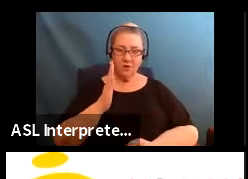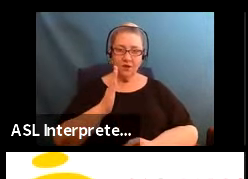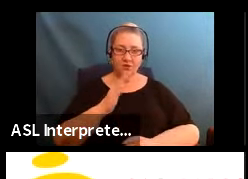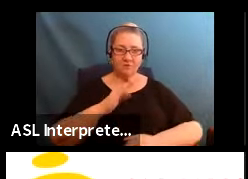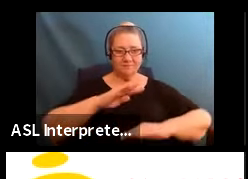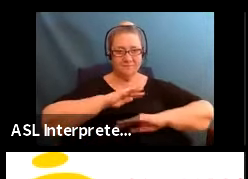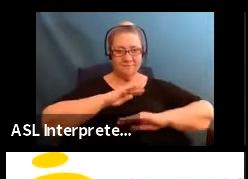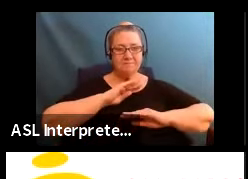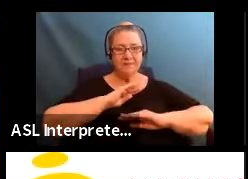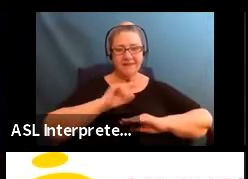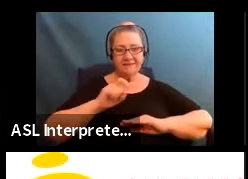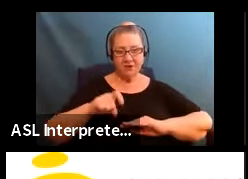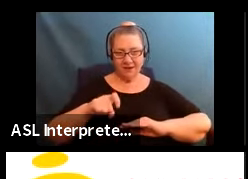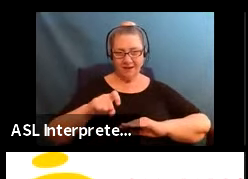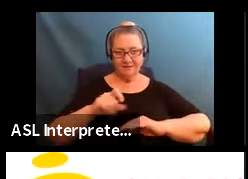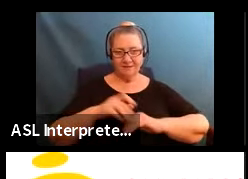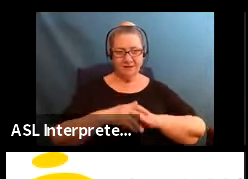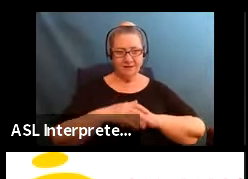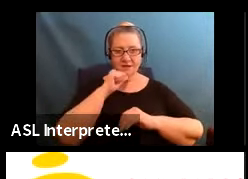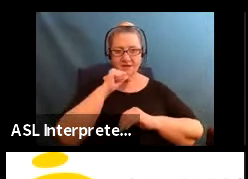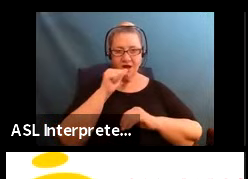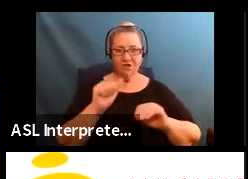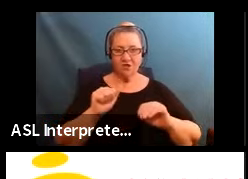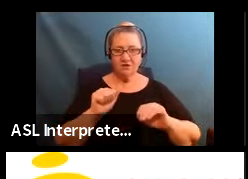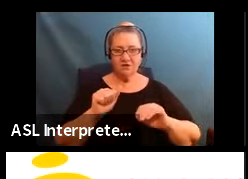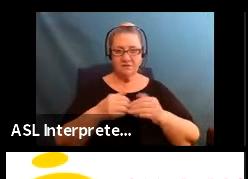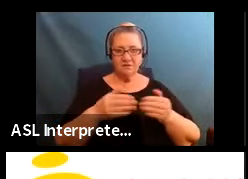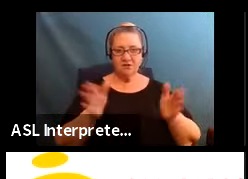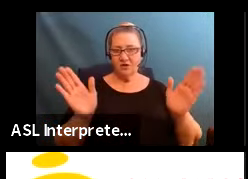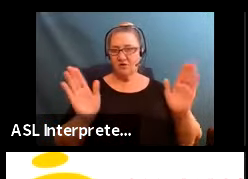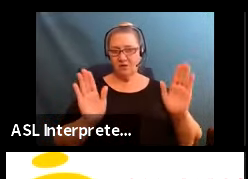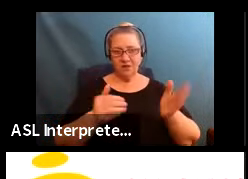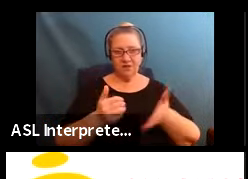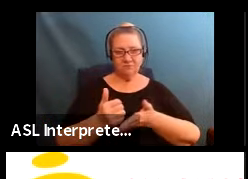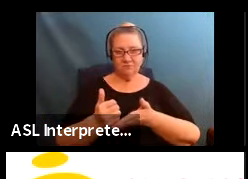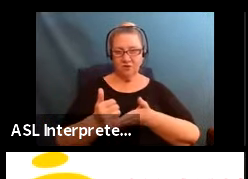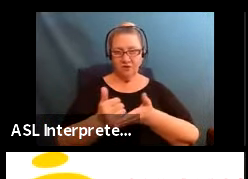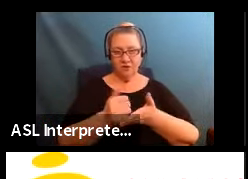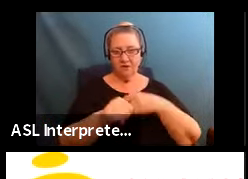needs versus, just generally noting my turn.